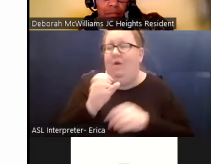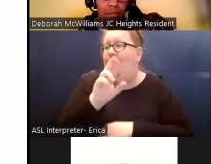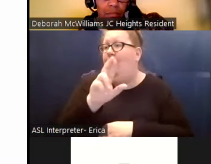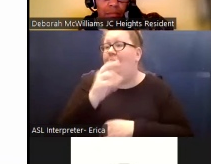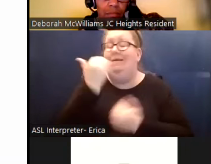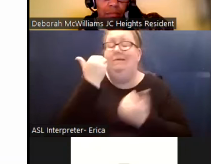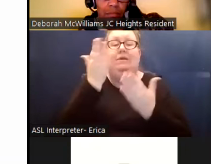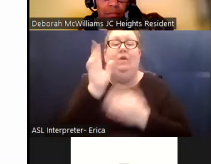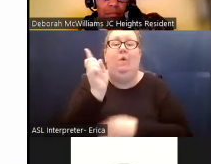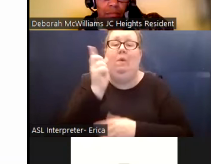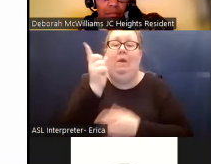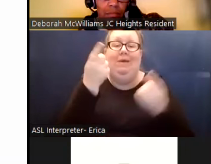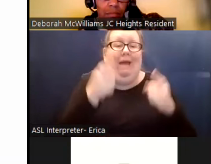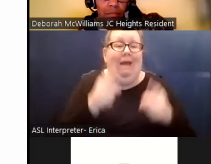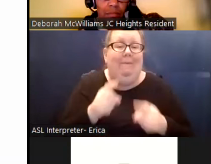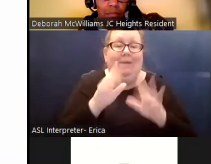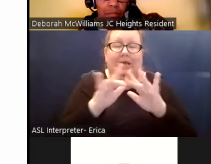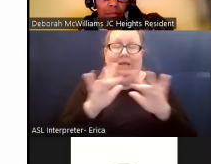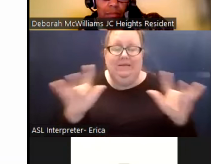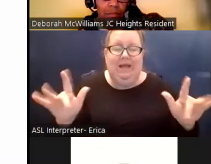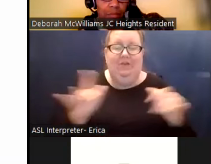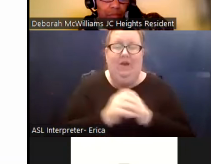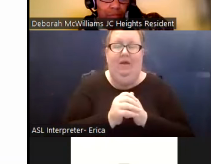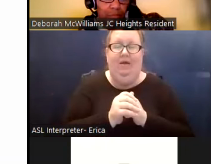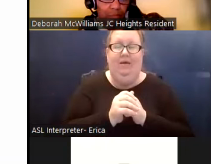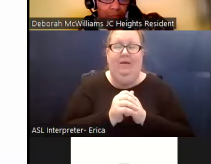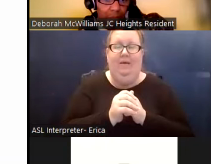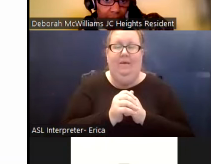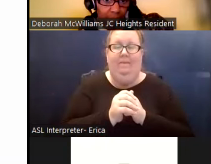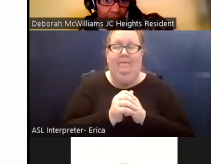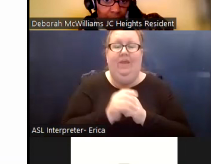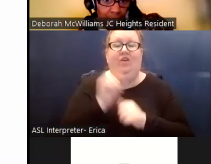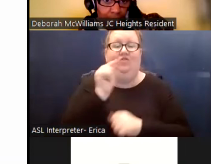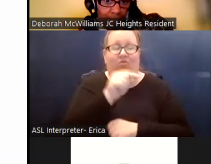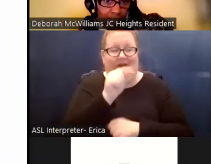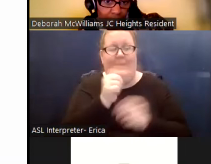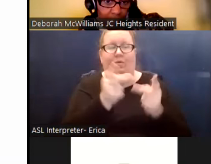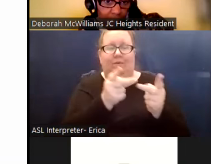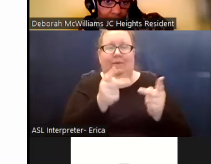etc. So this would be the place to go.